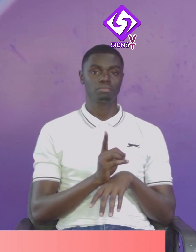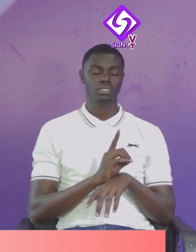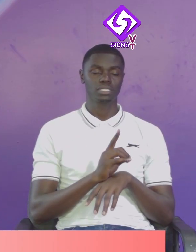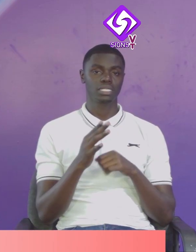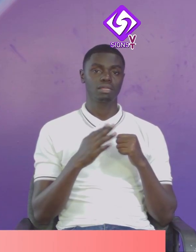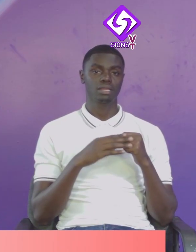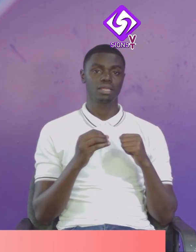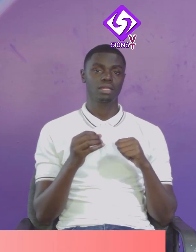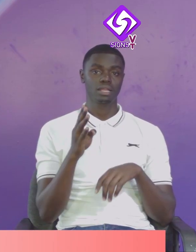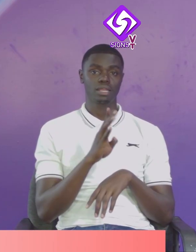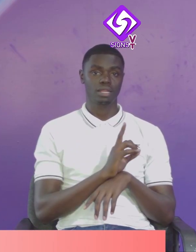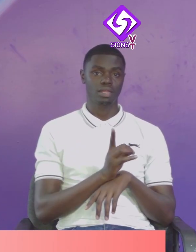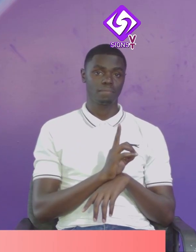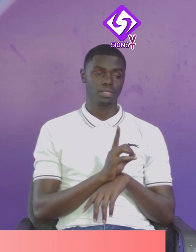minutes,